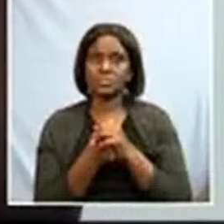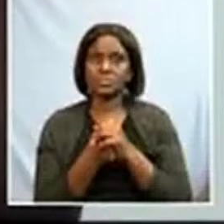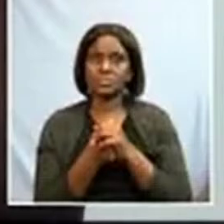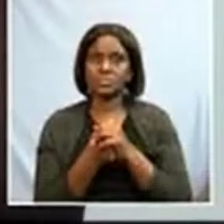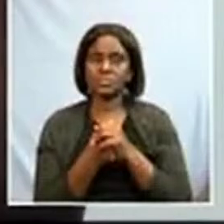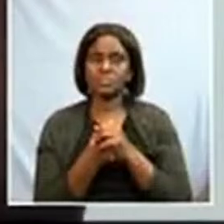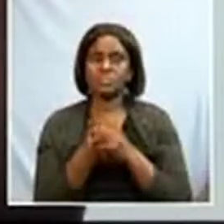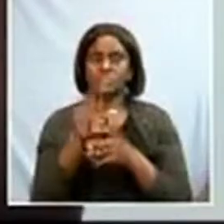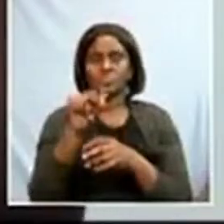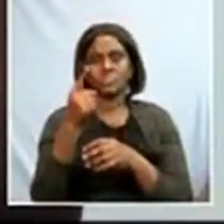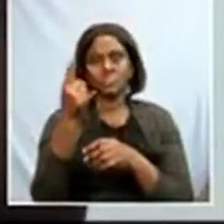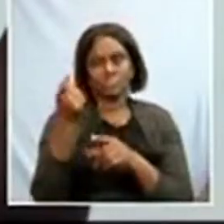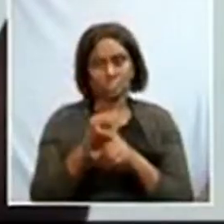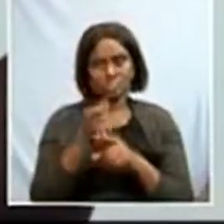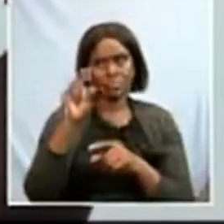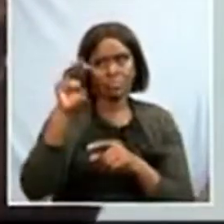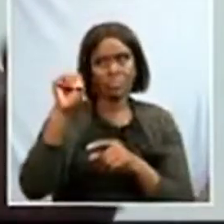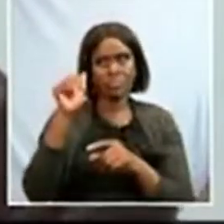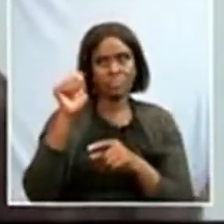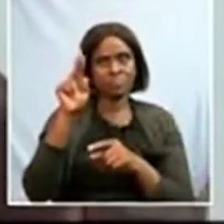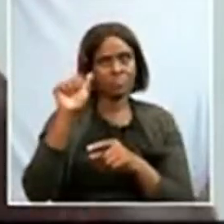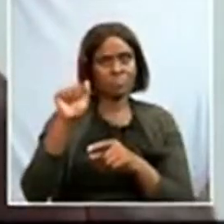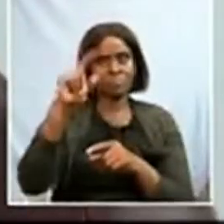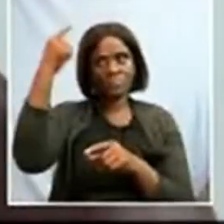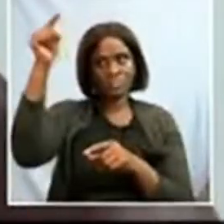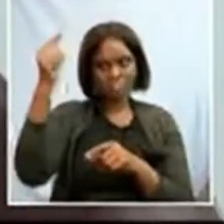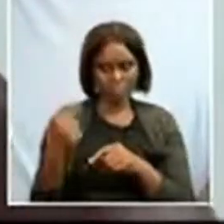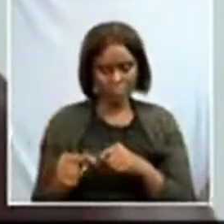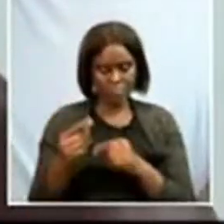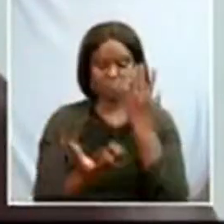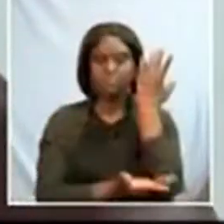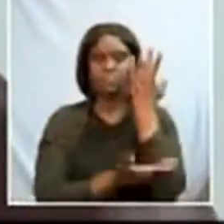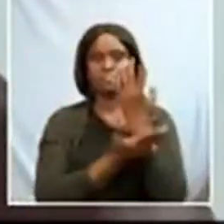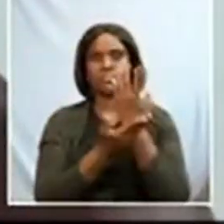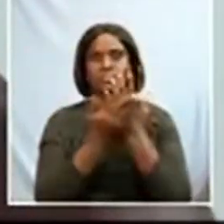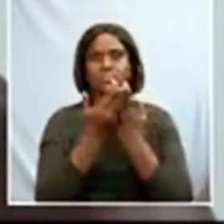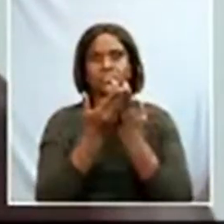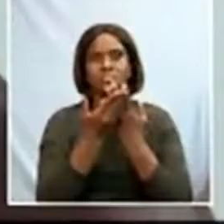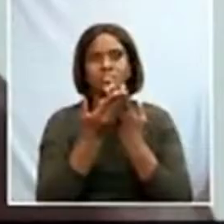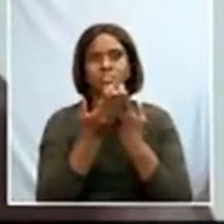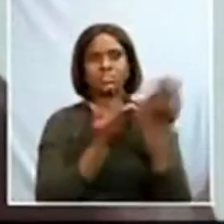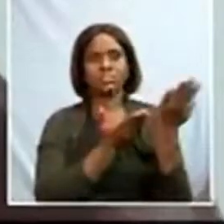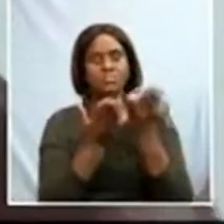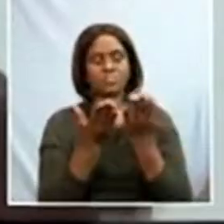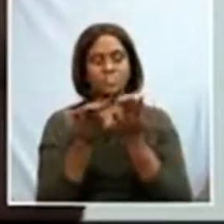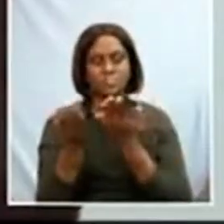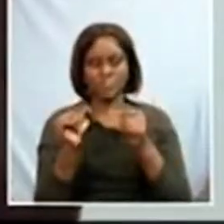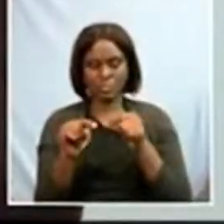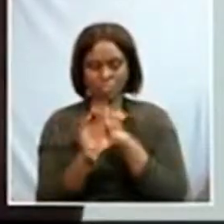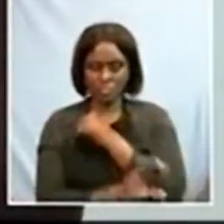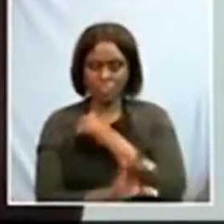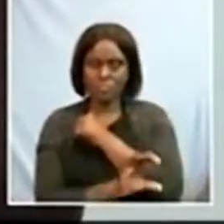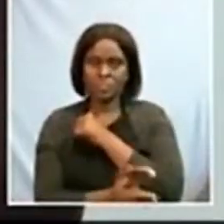no one will come from Mars to come and improve the service delivery of this